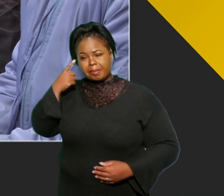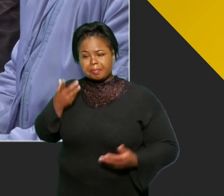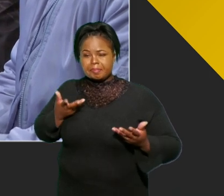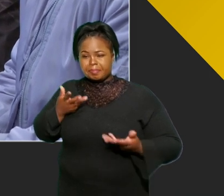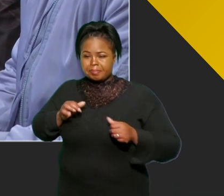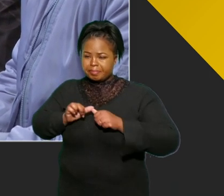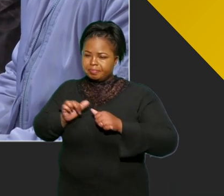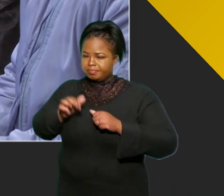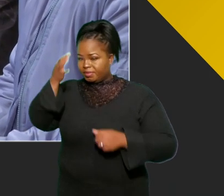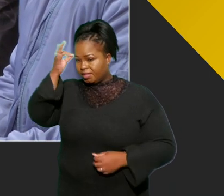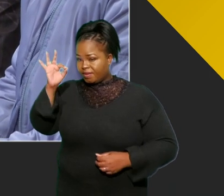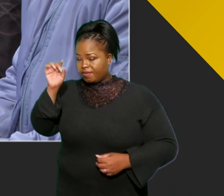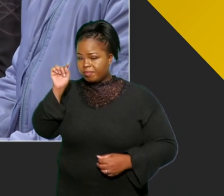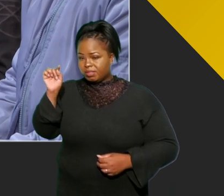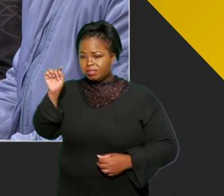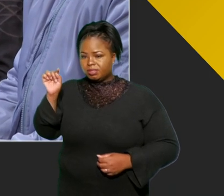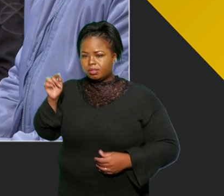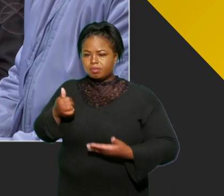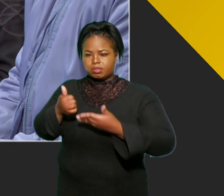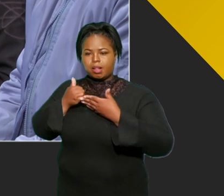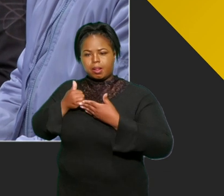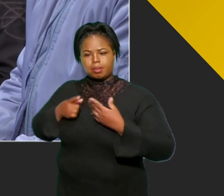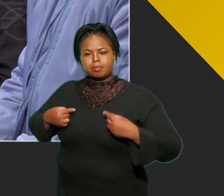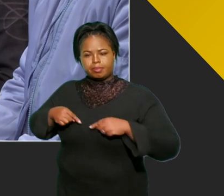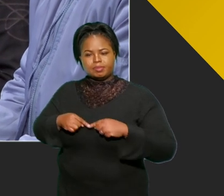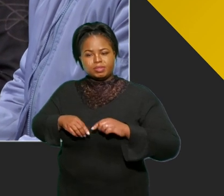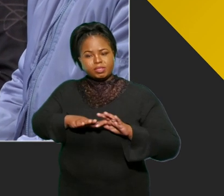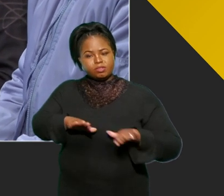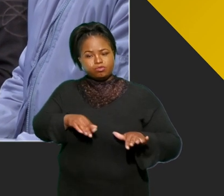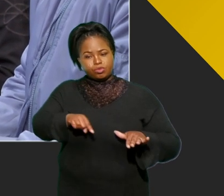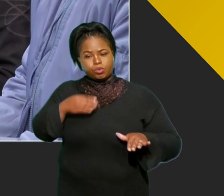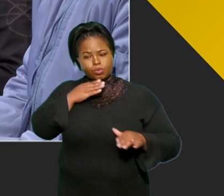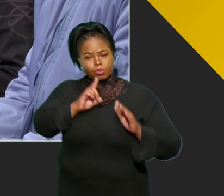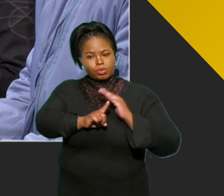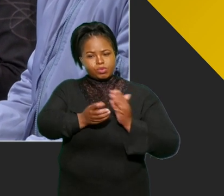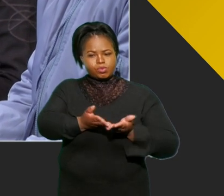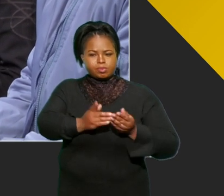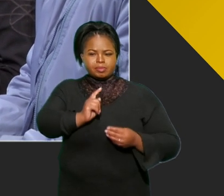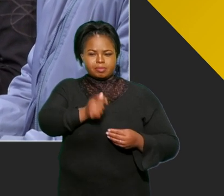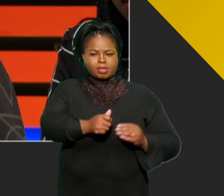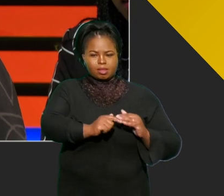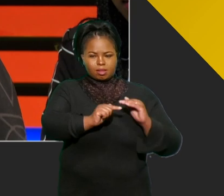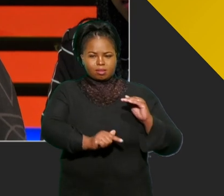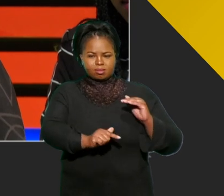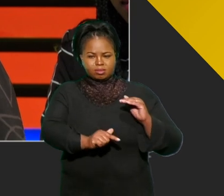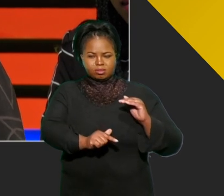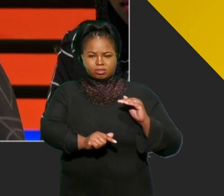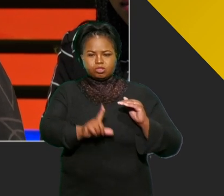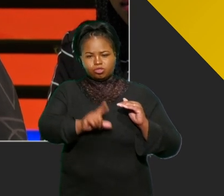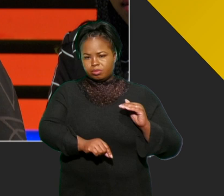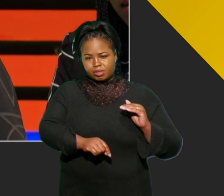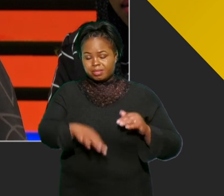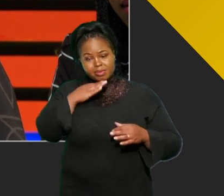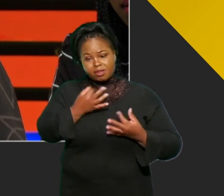ukuthi ugovernment wethu asizame la ukuthi ama student at least abhadare less price. I'm not